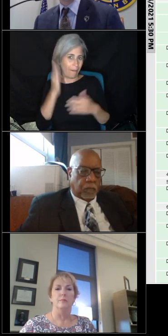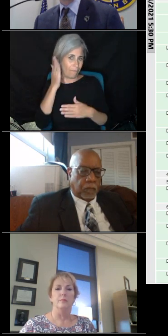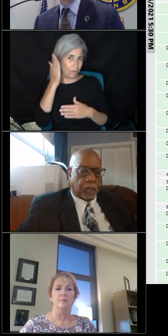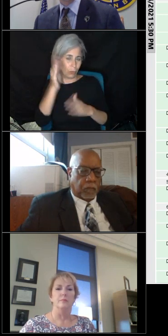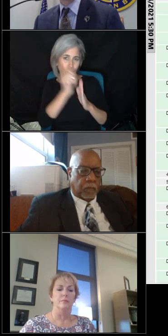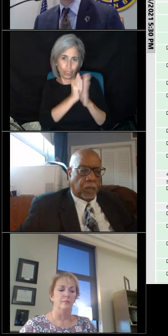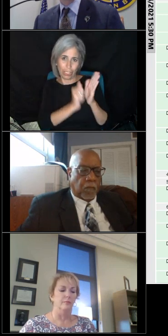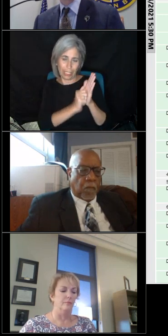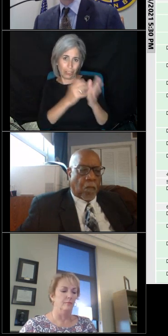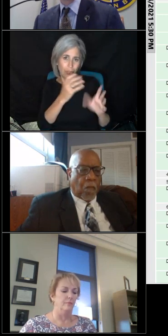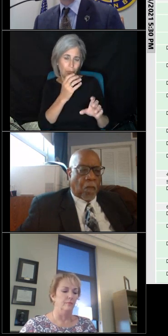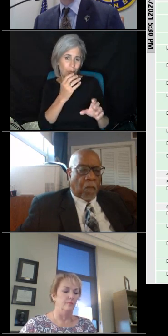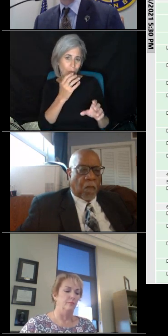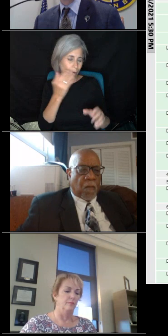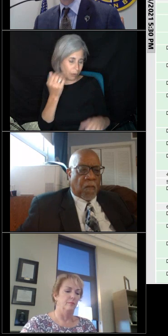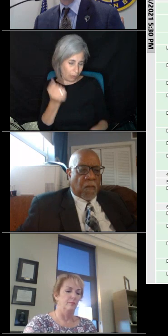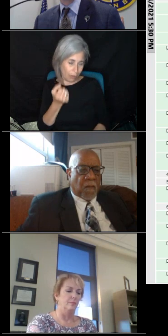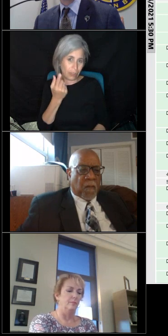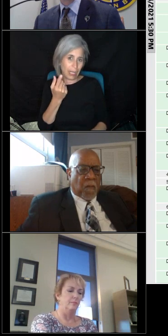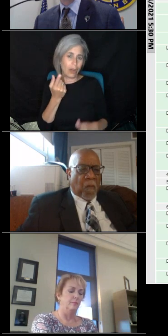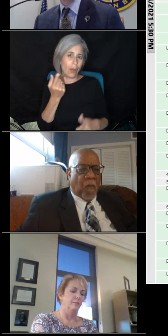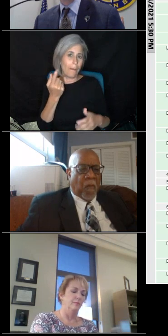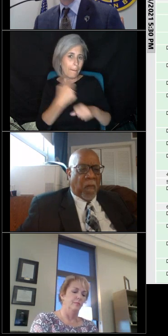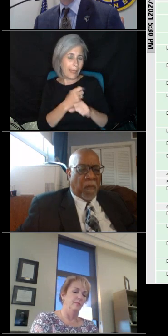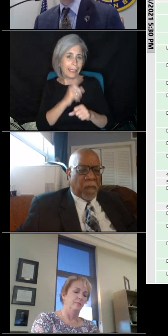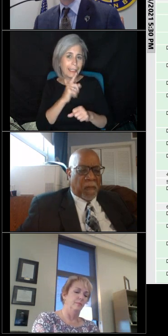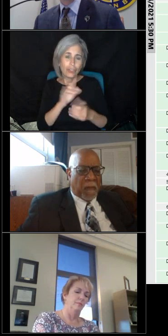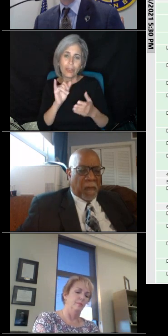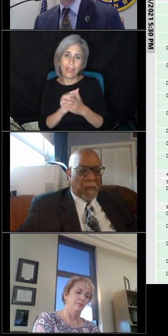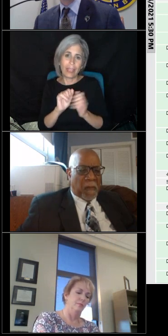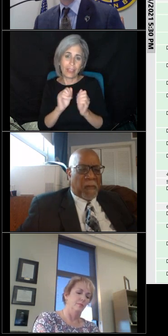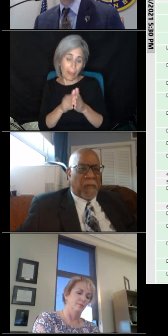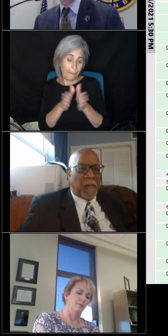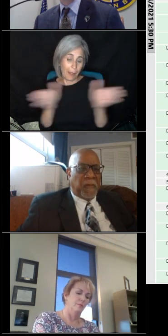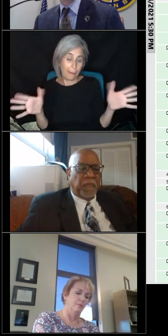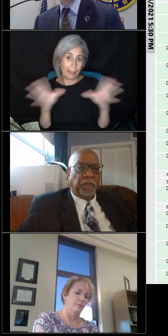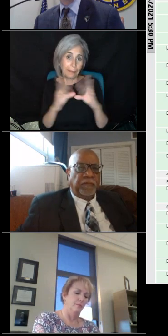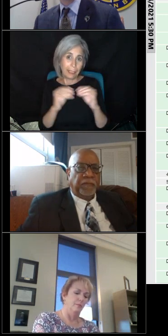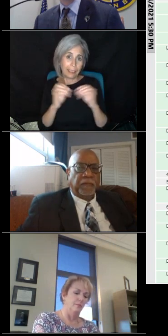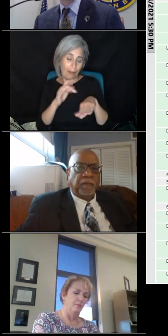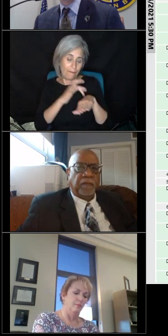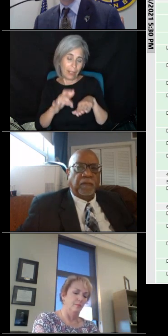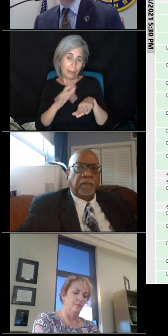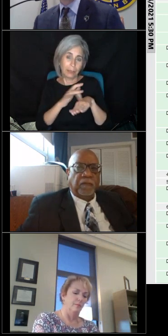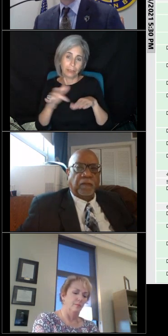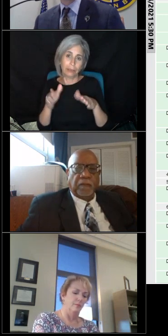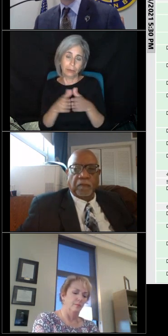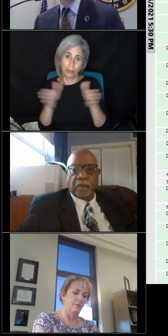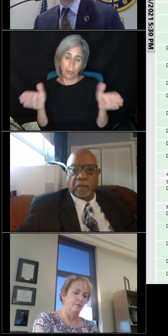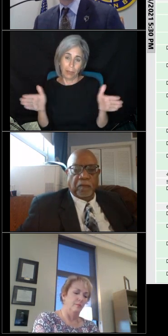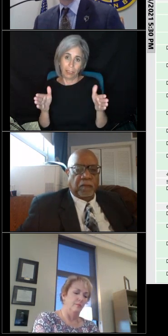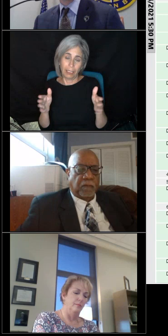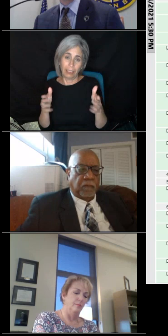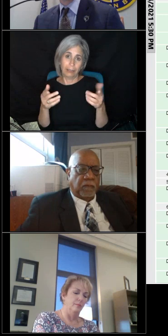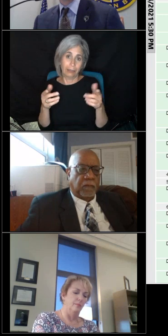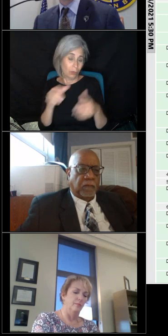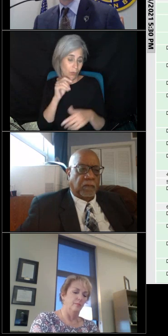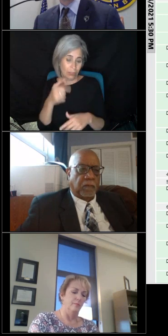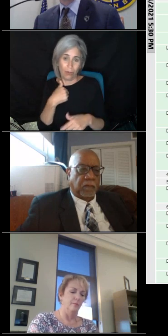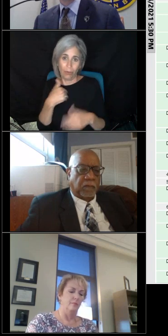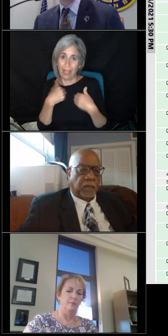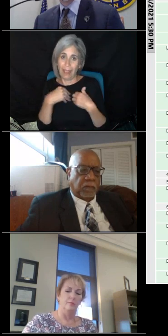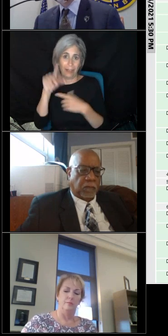to get an update of making sure that the public meetings are available to the public as we do not have a